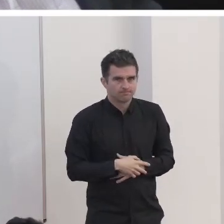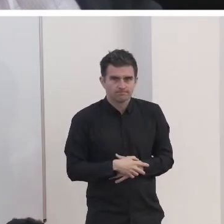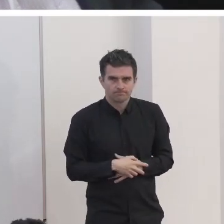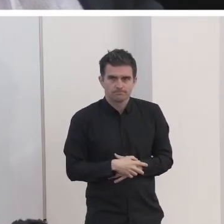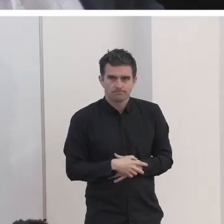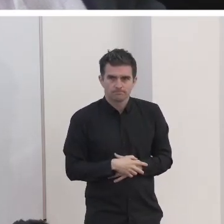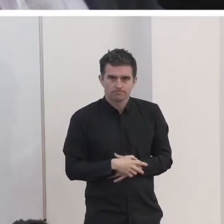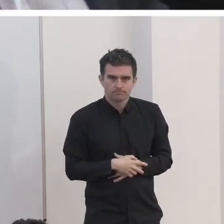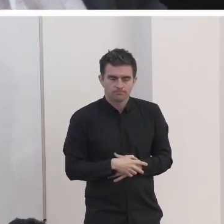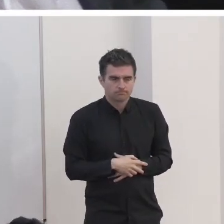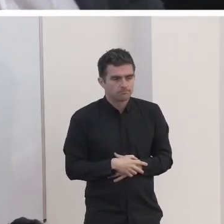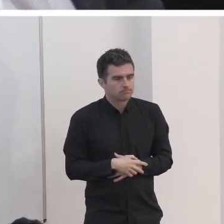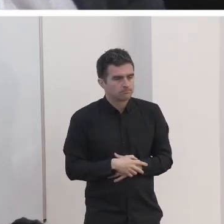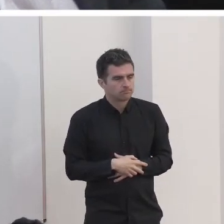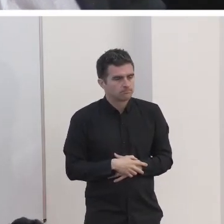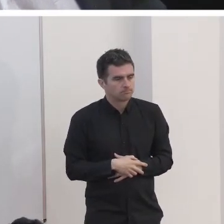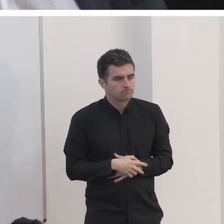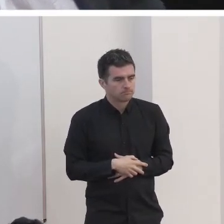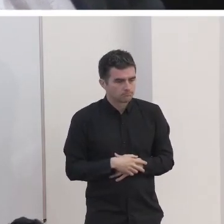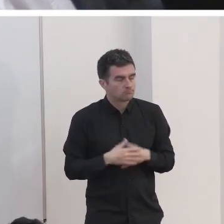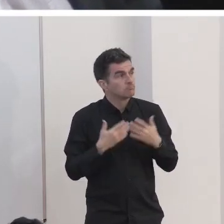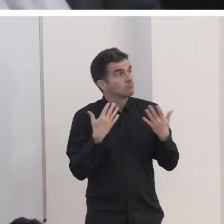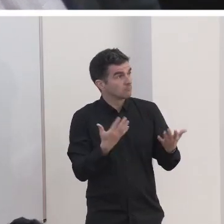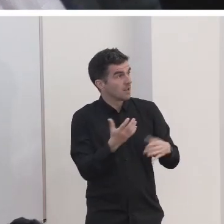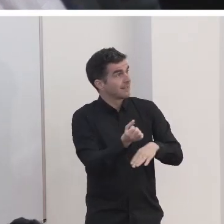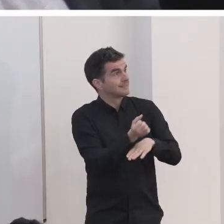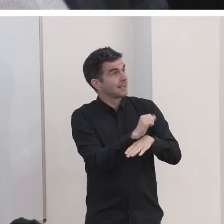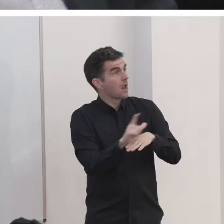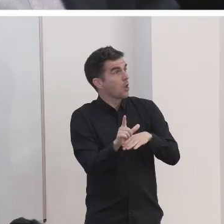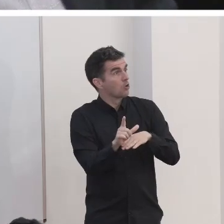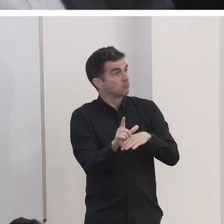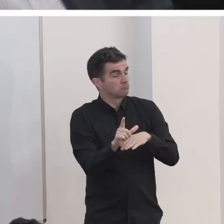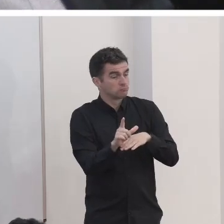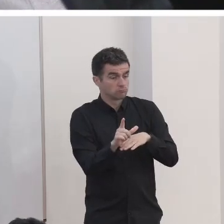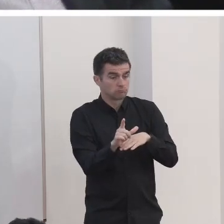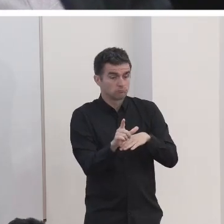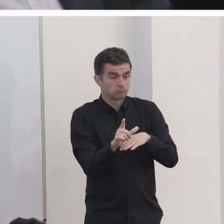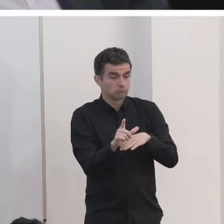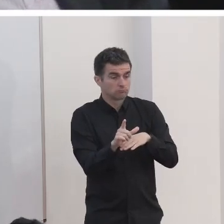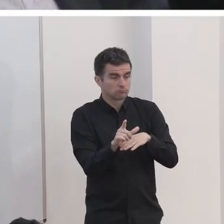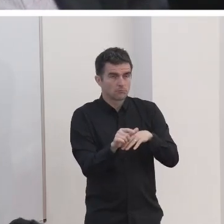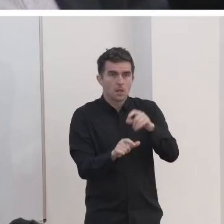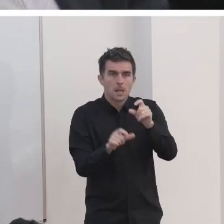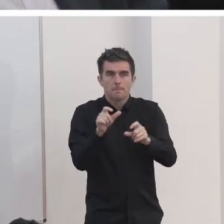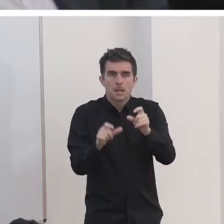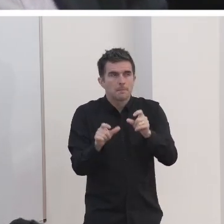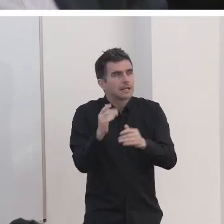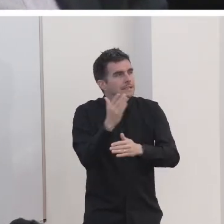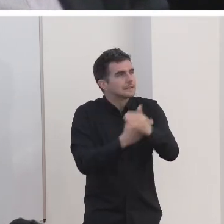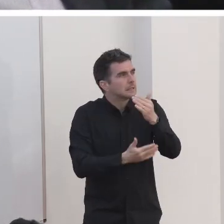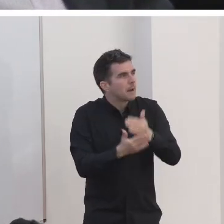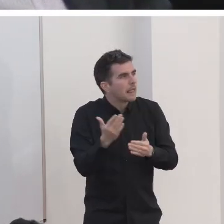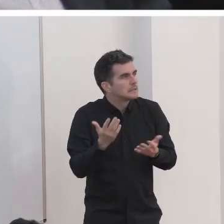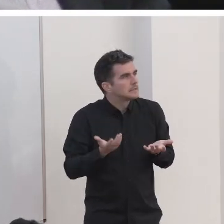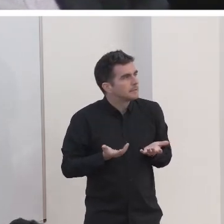having injustice as disabled people right at the home. There are most times